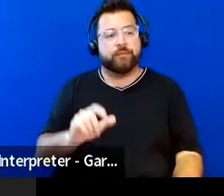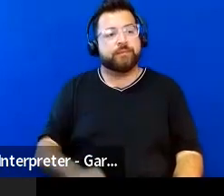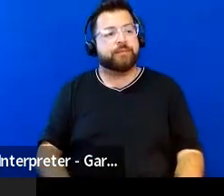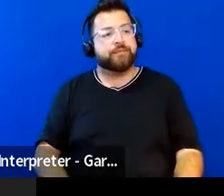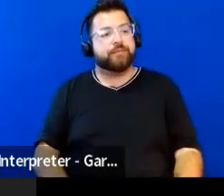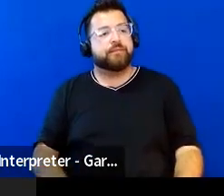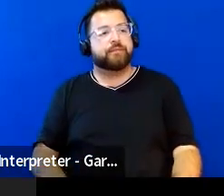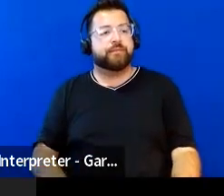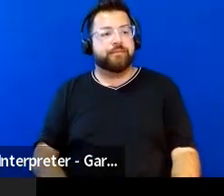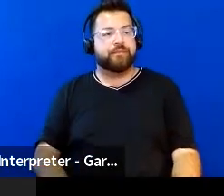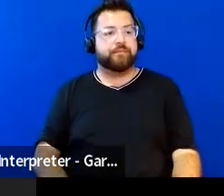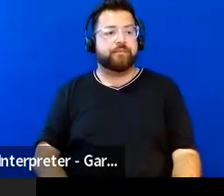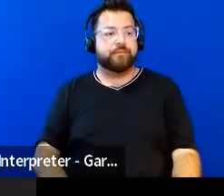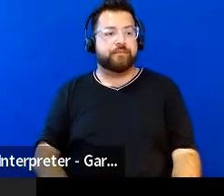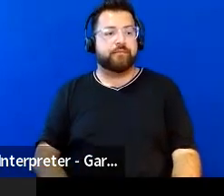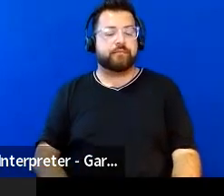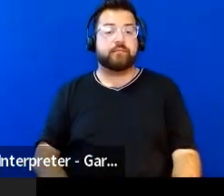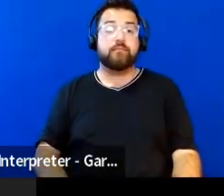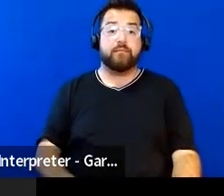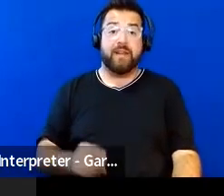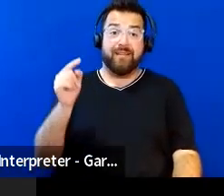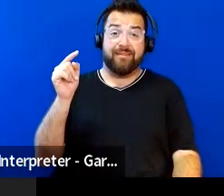This is a collection of peer-reviewed